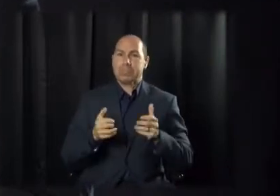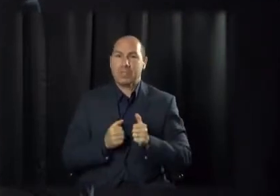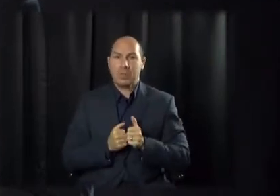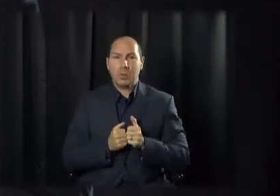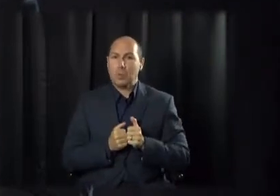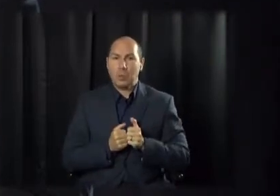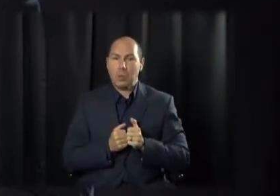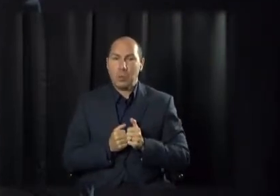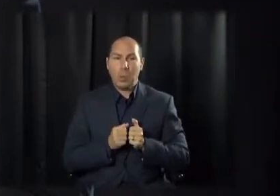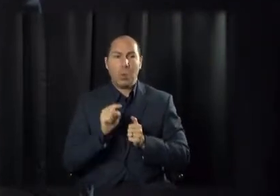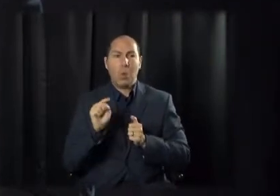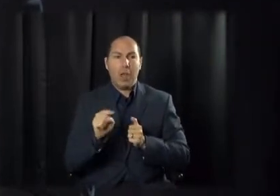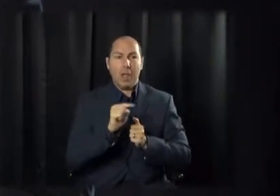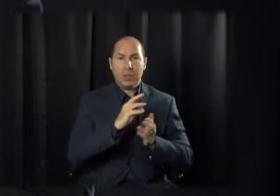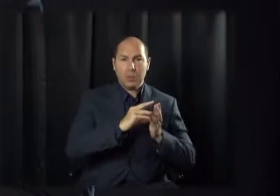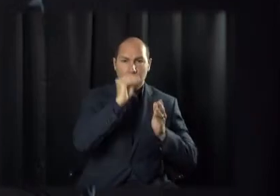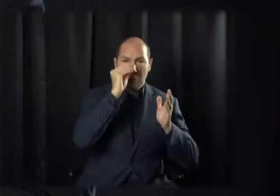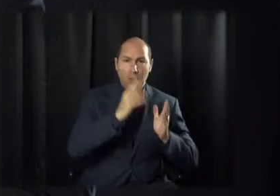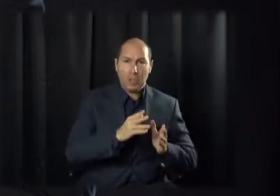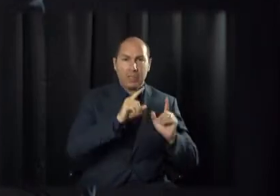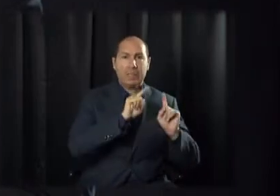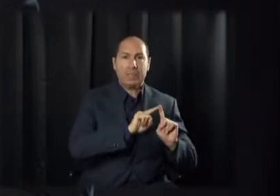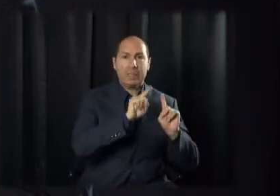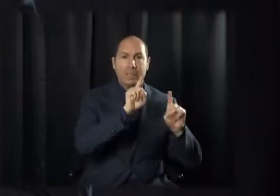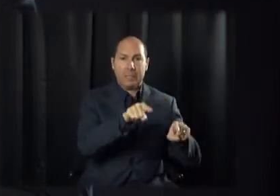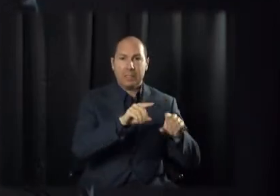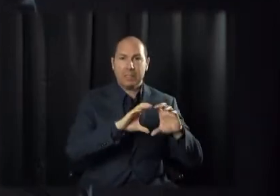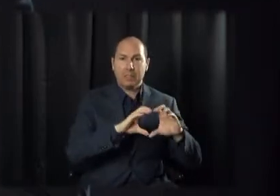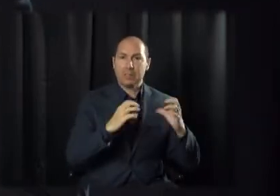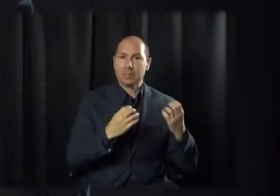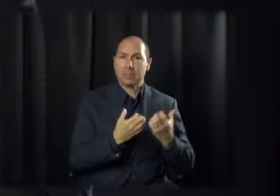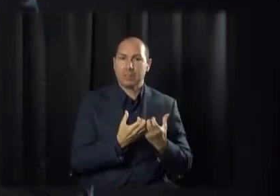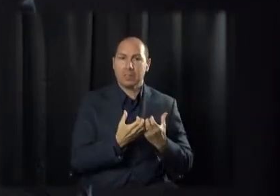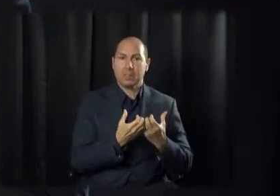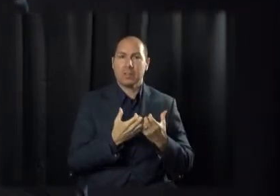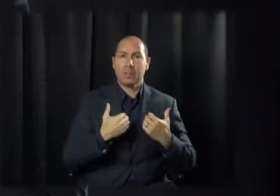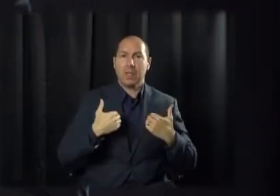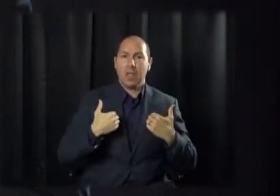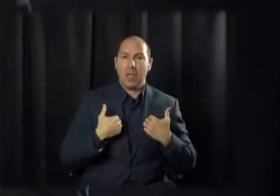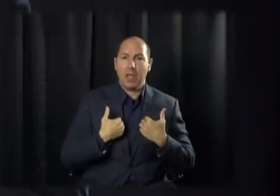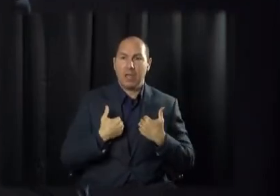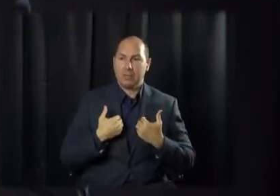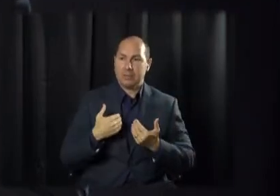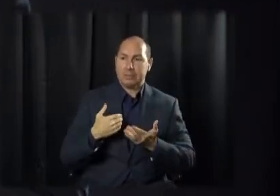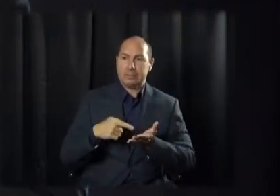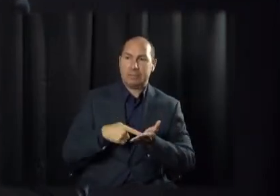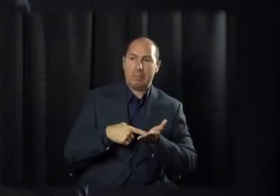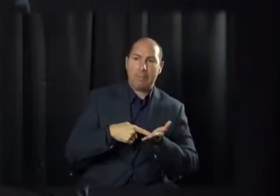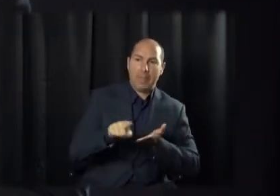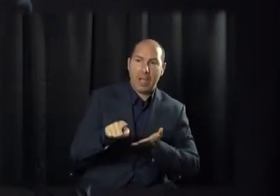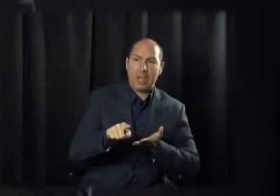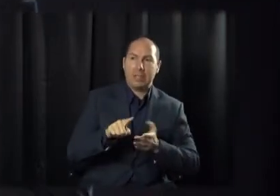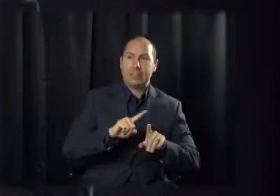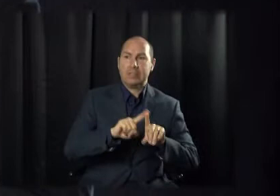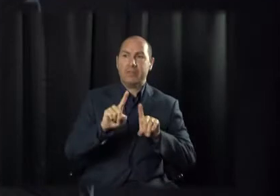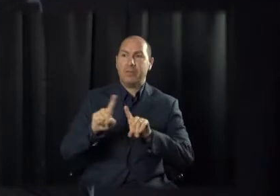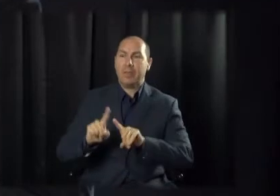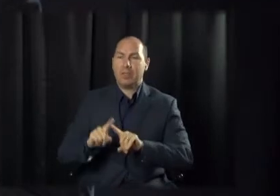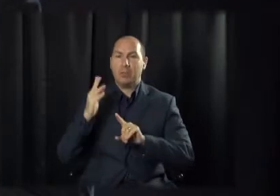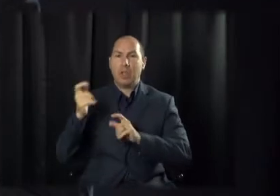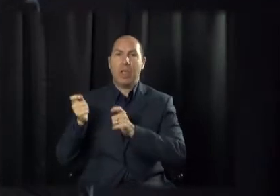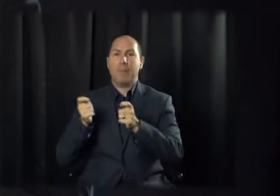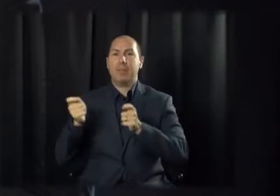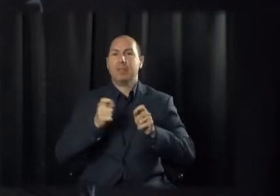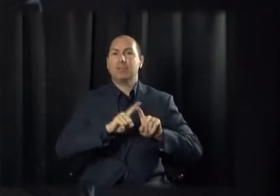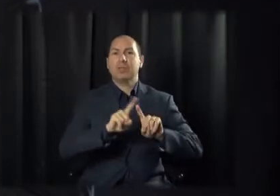attending classes at different campuses, they're getting different tuition bills. They're having to deal with different administrations. The University